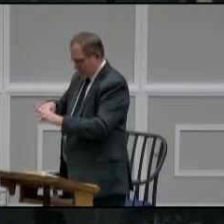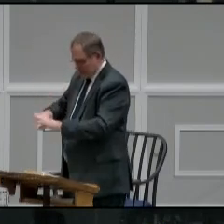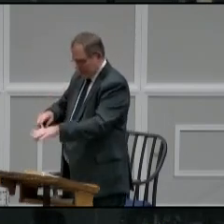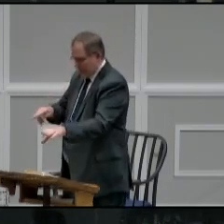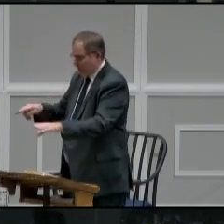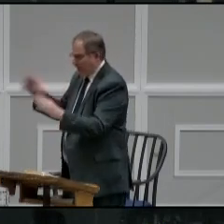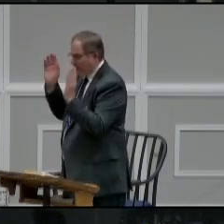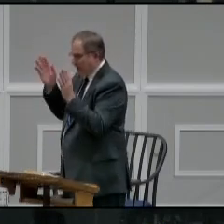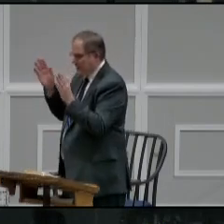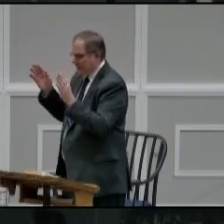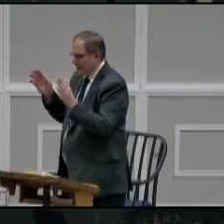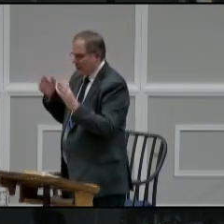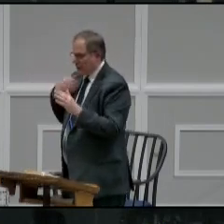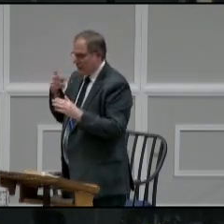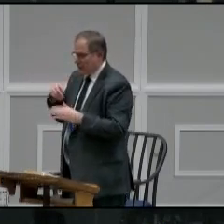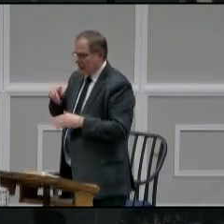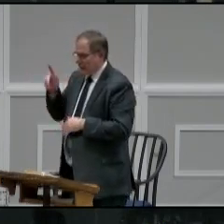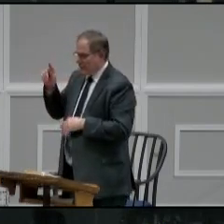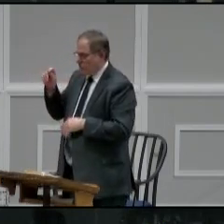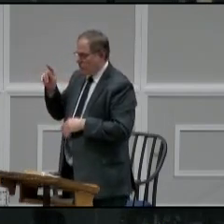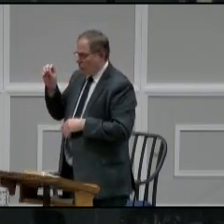We need some toilet scrubbers. Hallelujah.